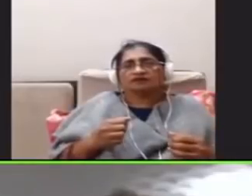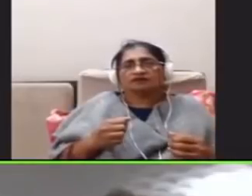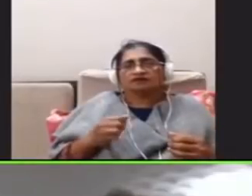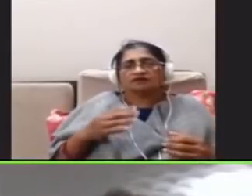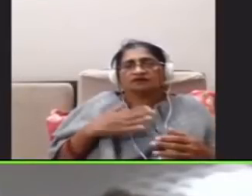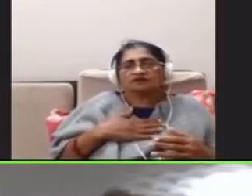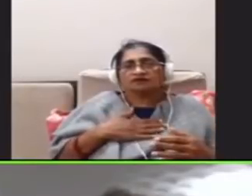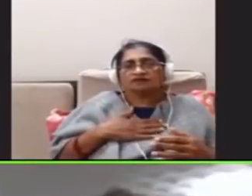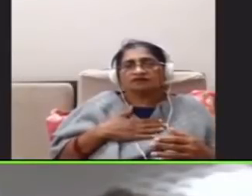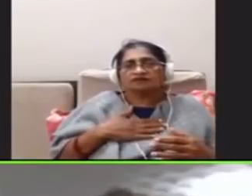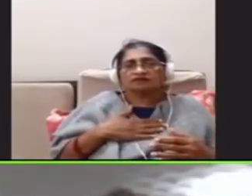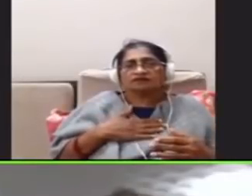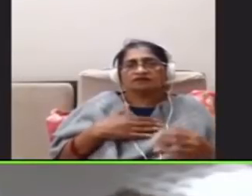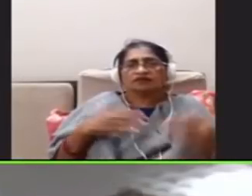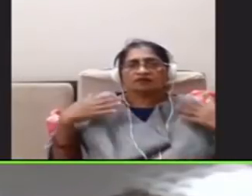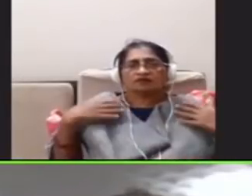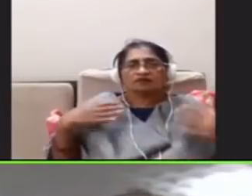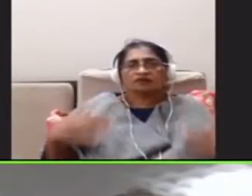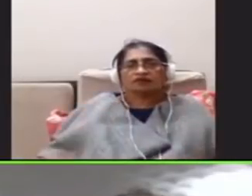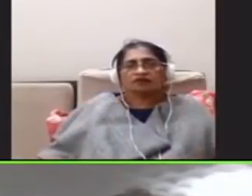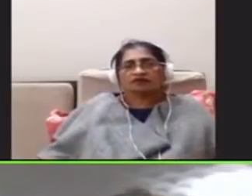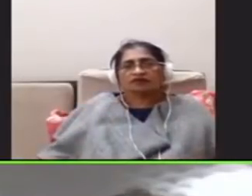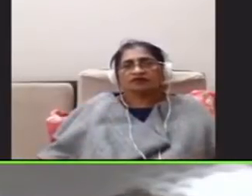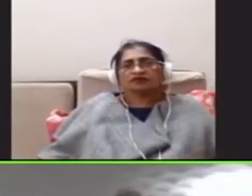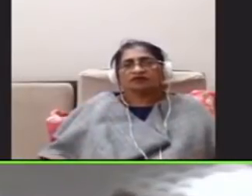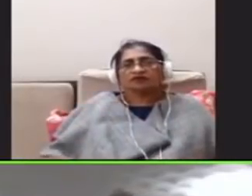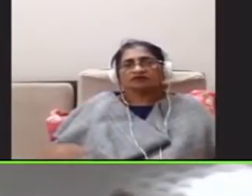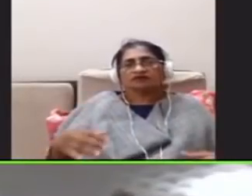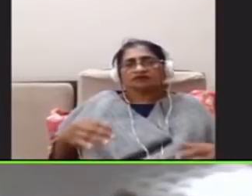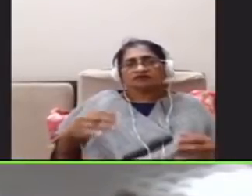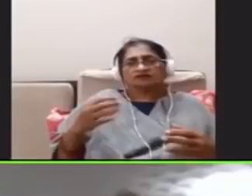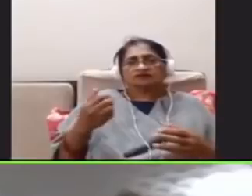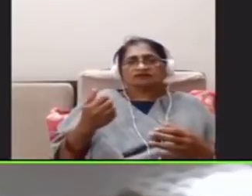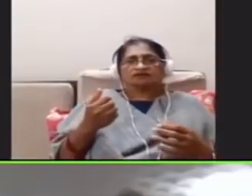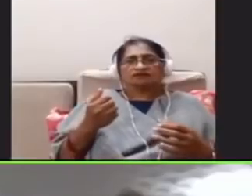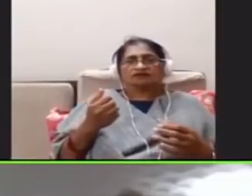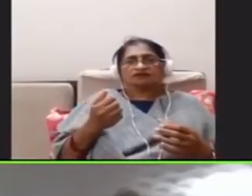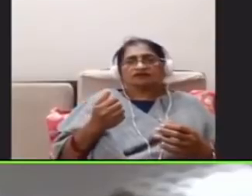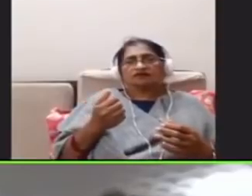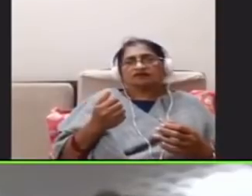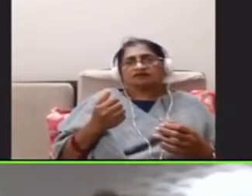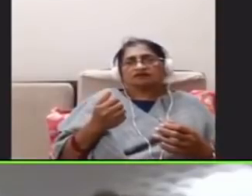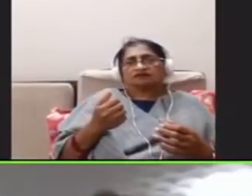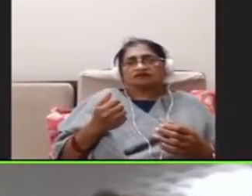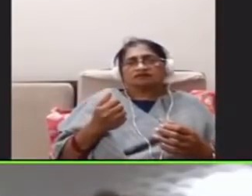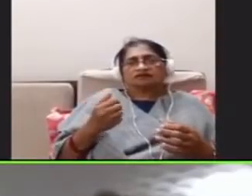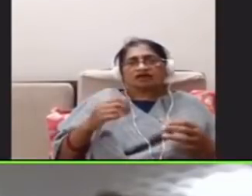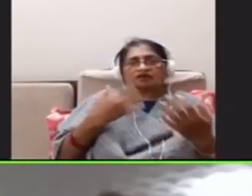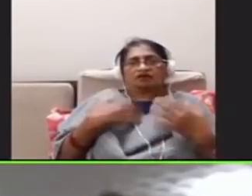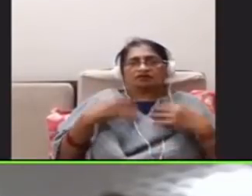on my upper body to pretty much do anything. So if I wanted to, you know, to be independent,